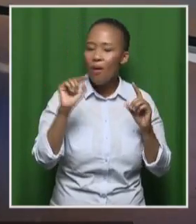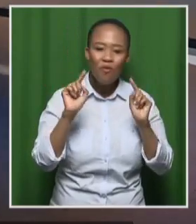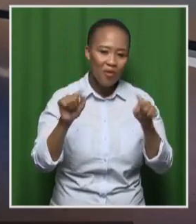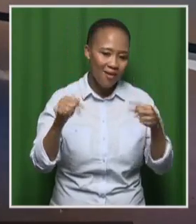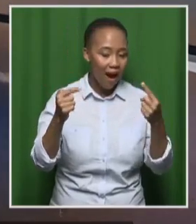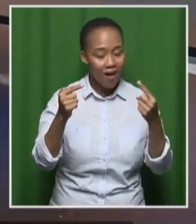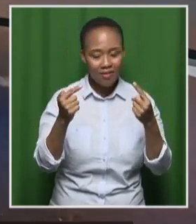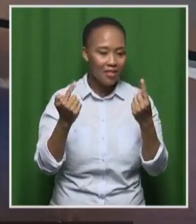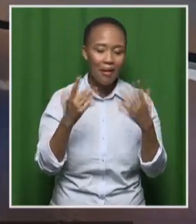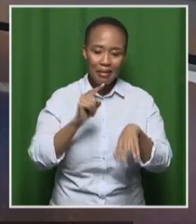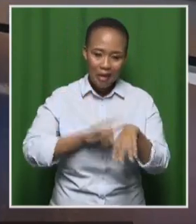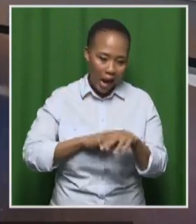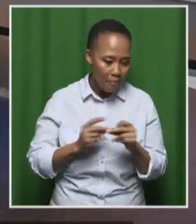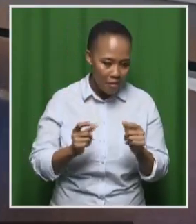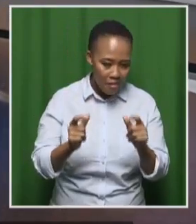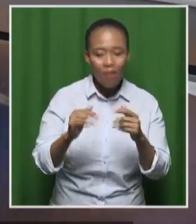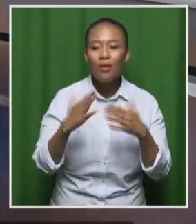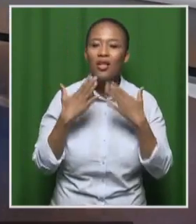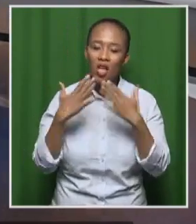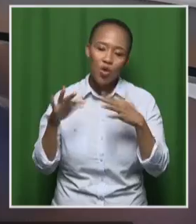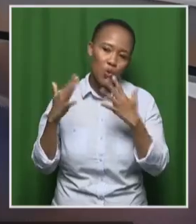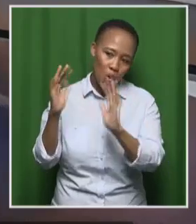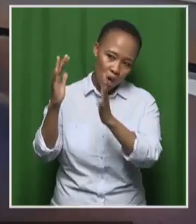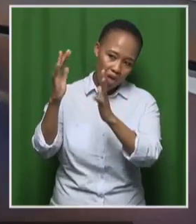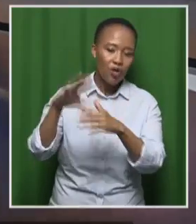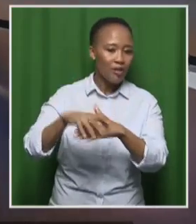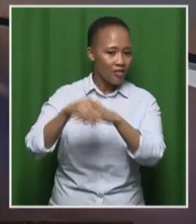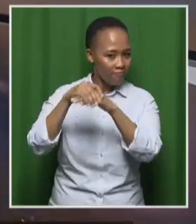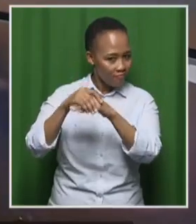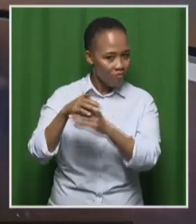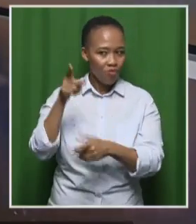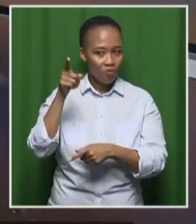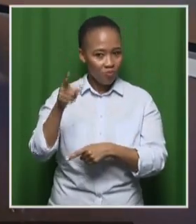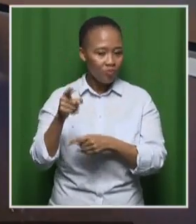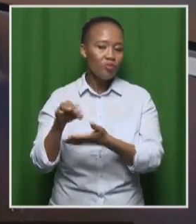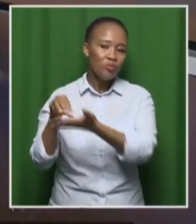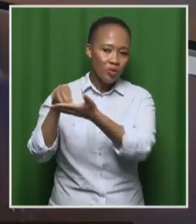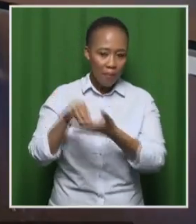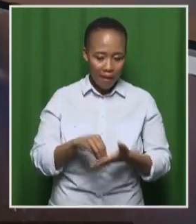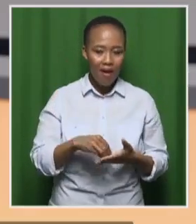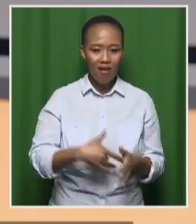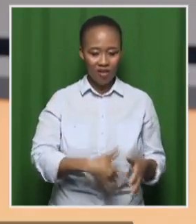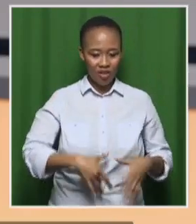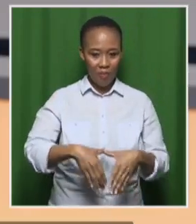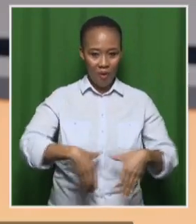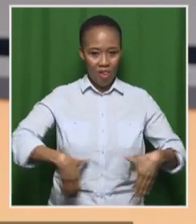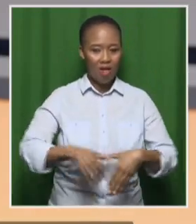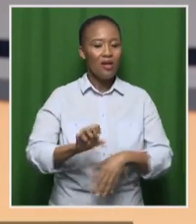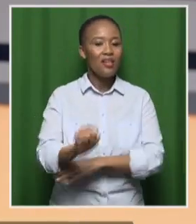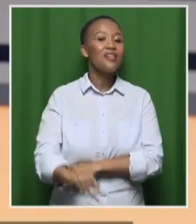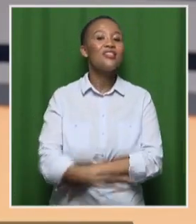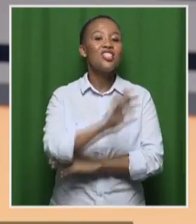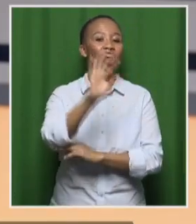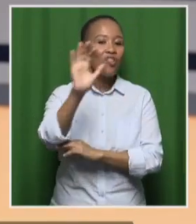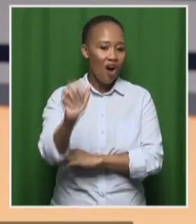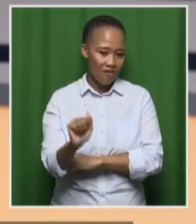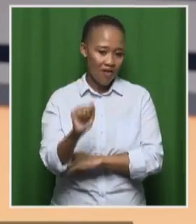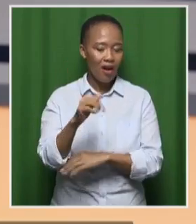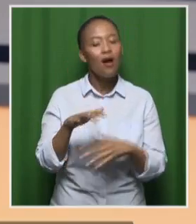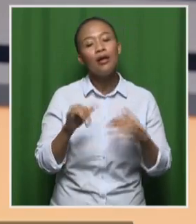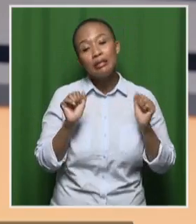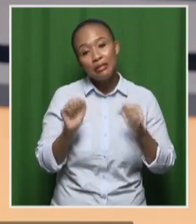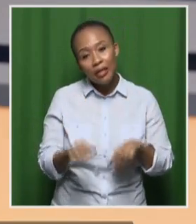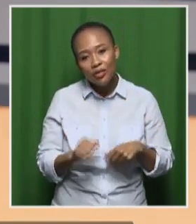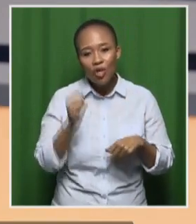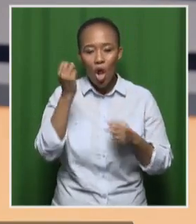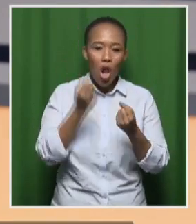congratulations to you and Sivenathi. Congratulations for bringing the belt home to South Africa. And we look forward to seeing what else you're going to do. We know you